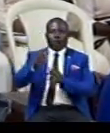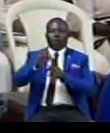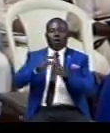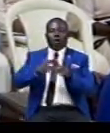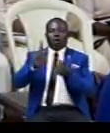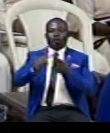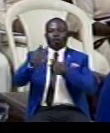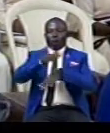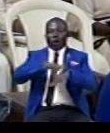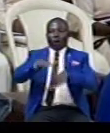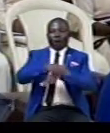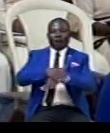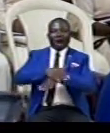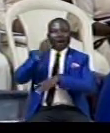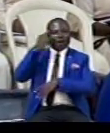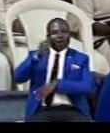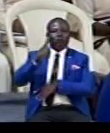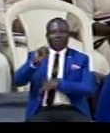sin committed.